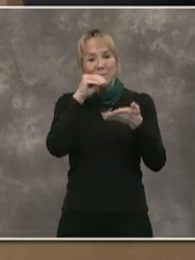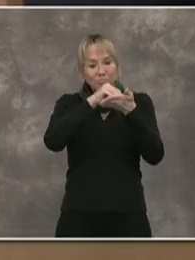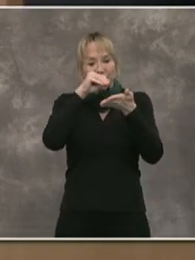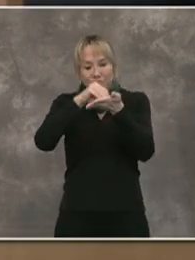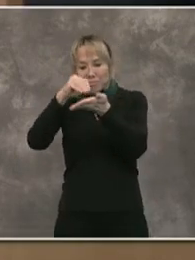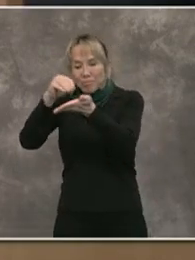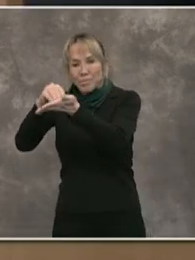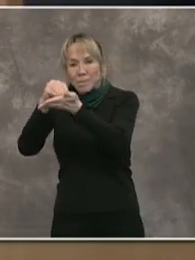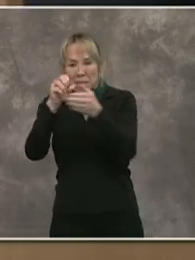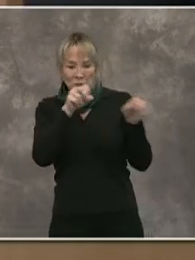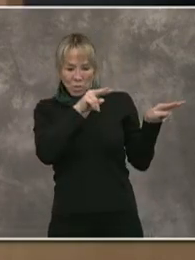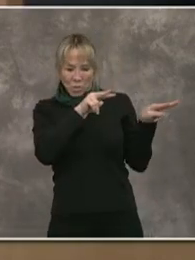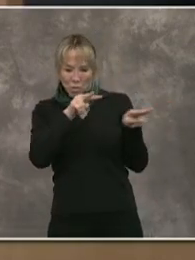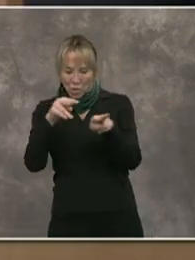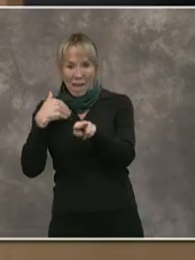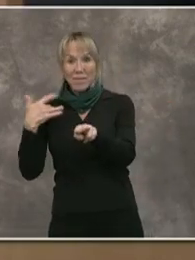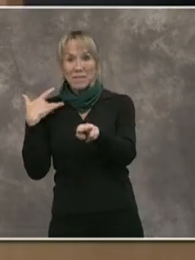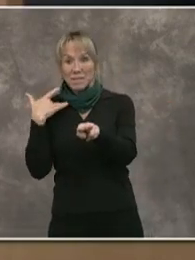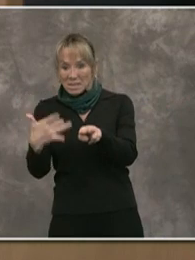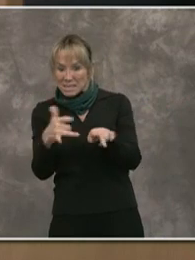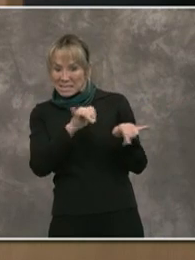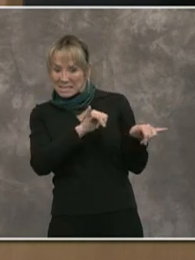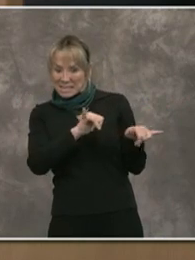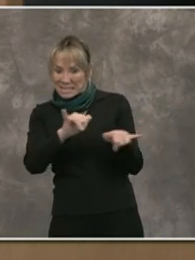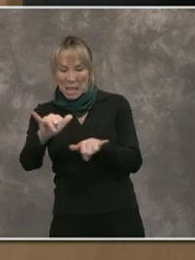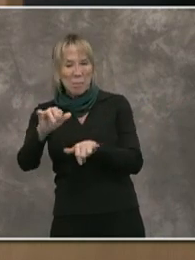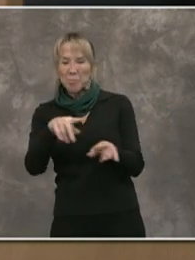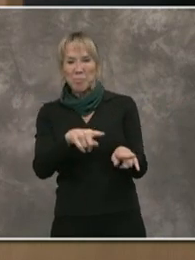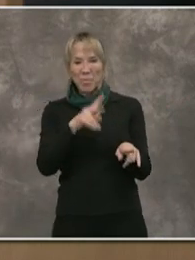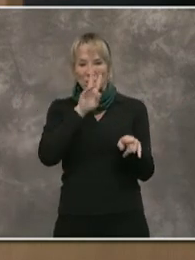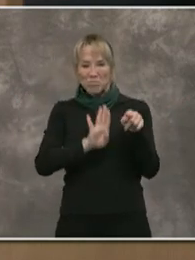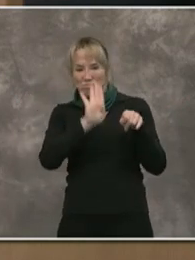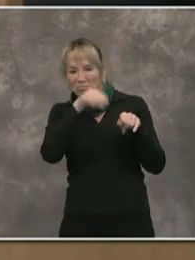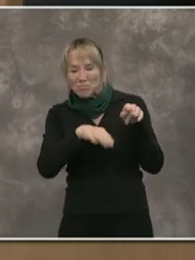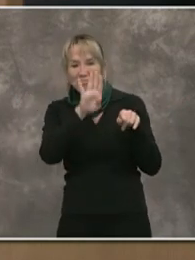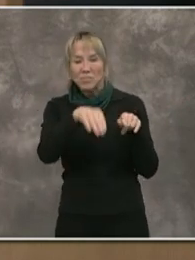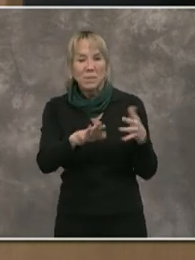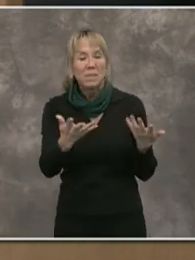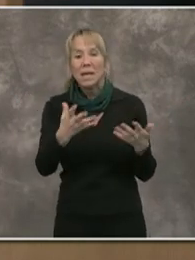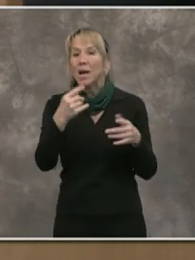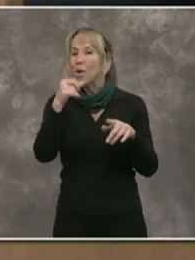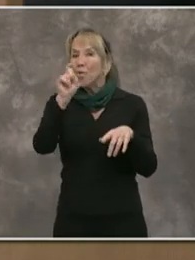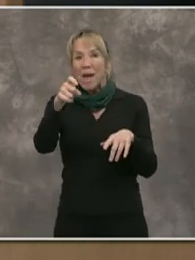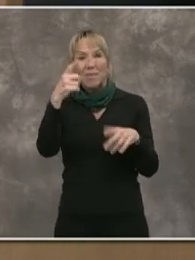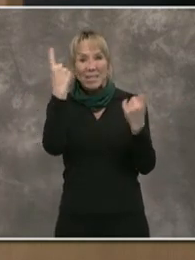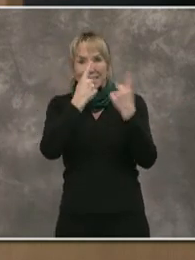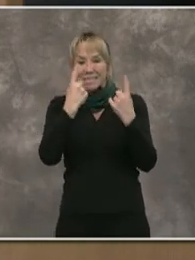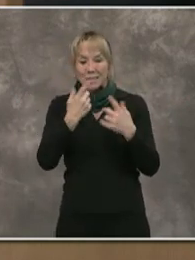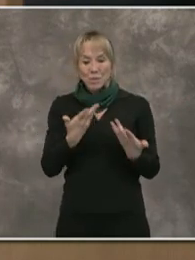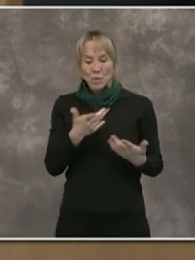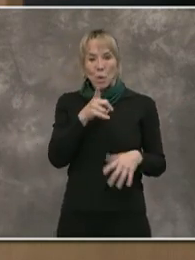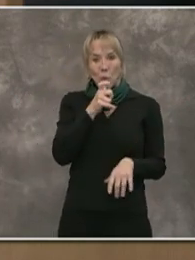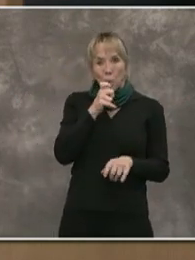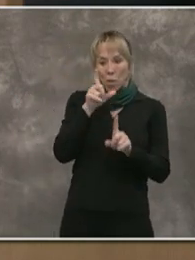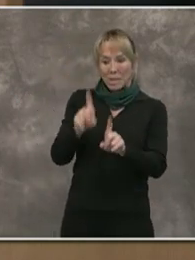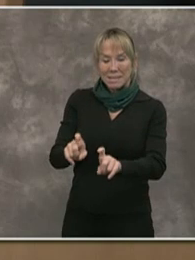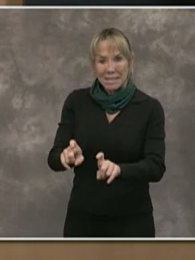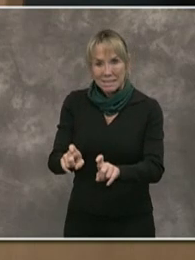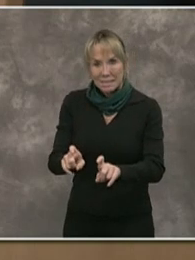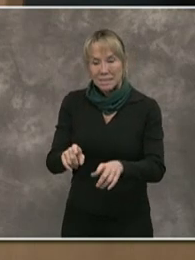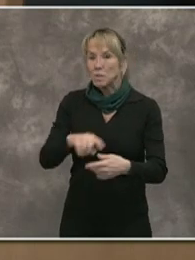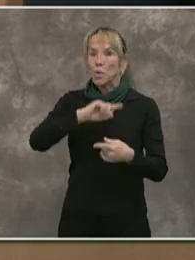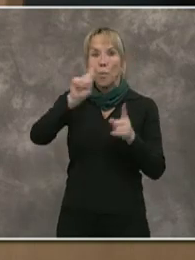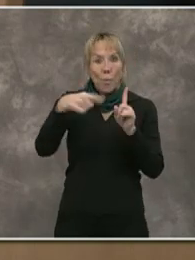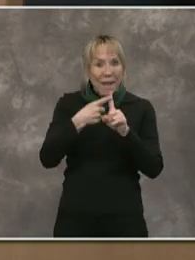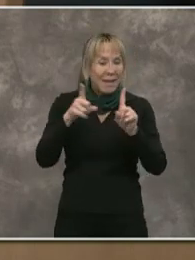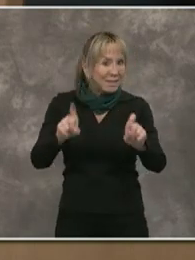of batched information that comes into us. It has a lot to do with who is tested when. I think often